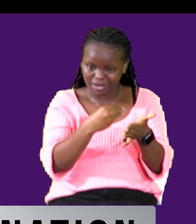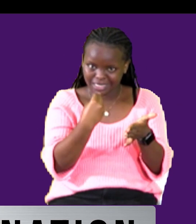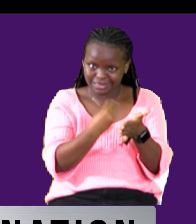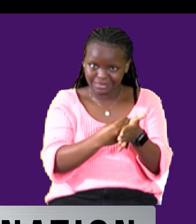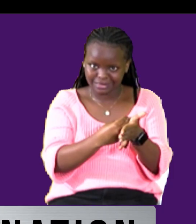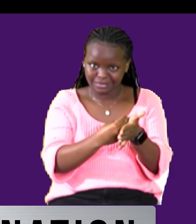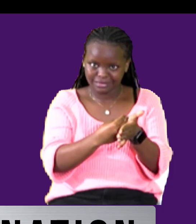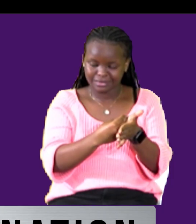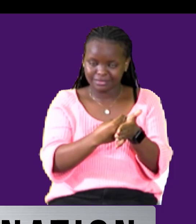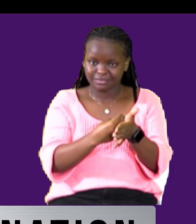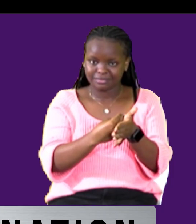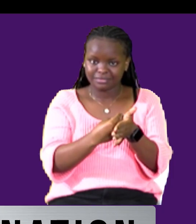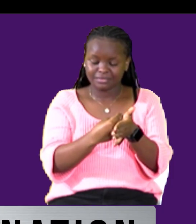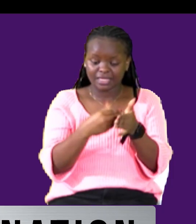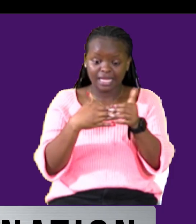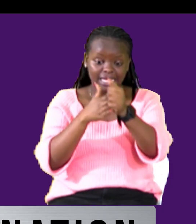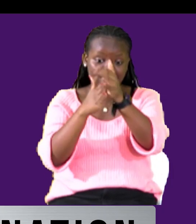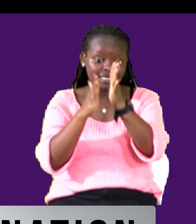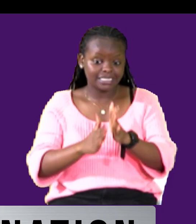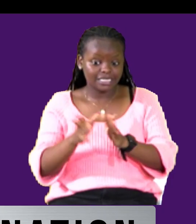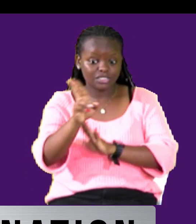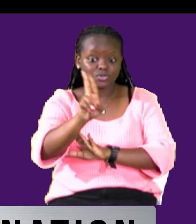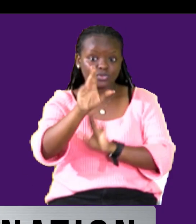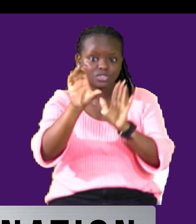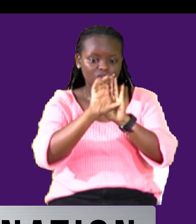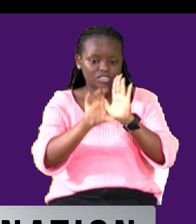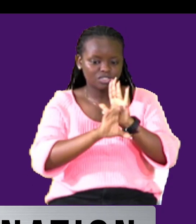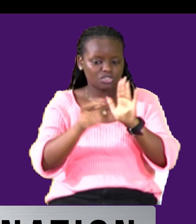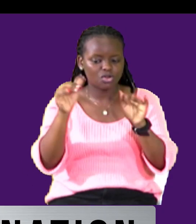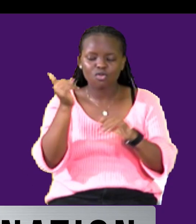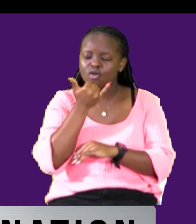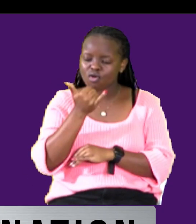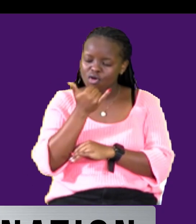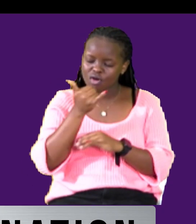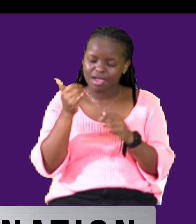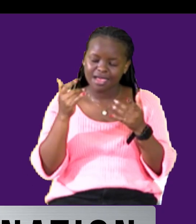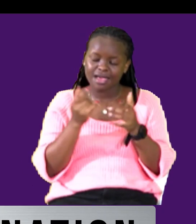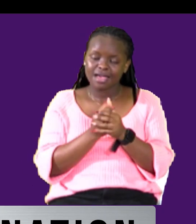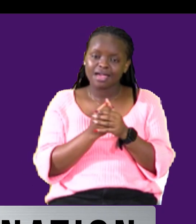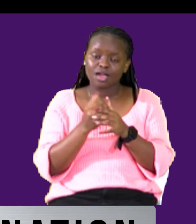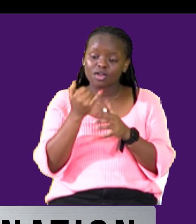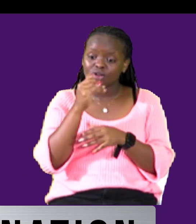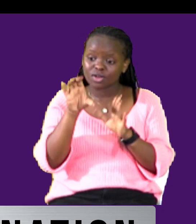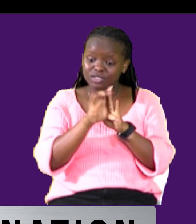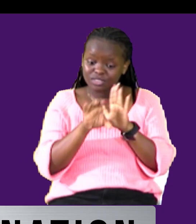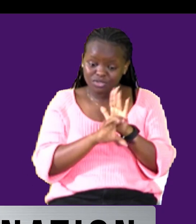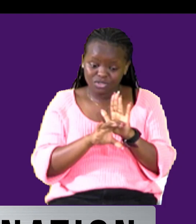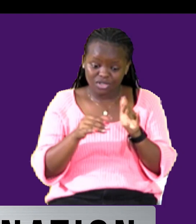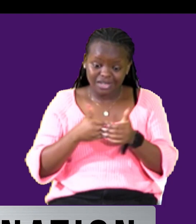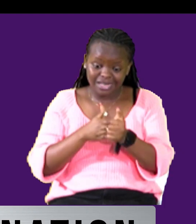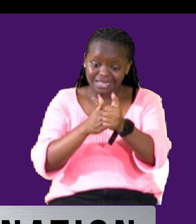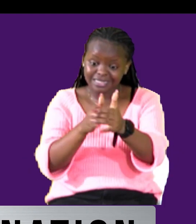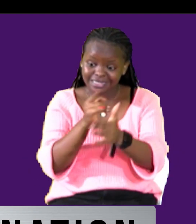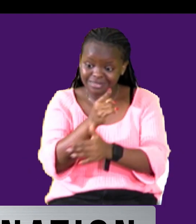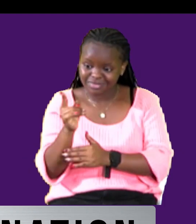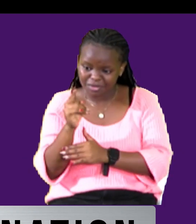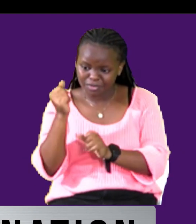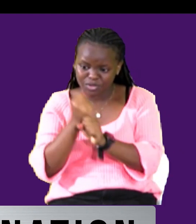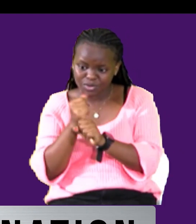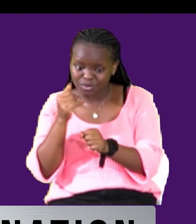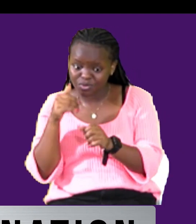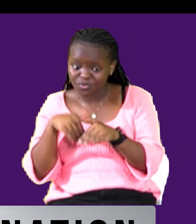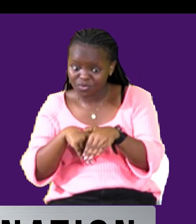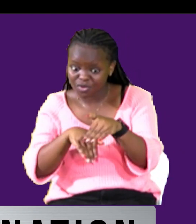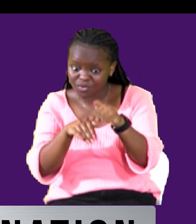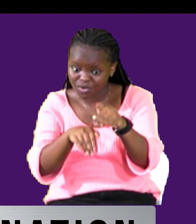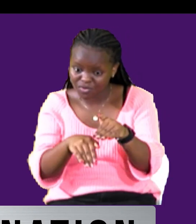see, these leaders are using constitution wrong, even though the constitution is the one that is guiding them to do it. Yeah. As you know